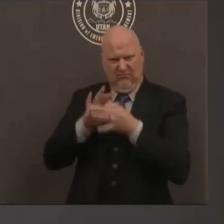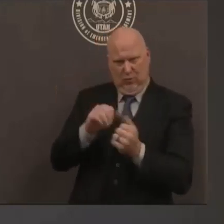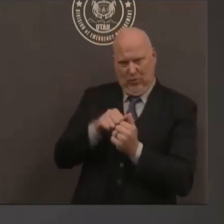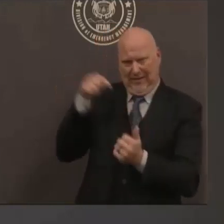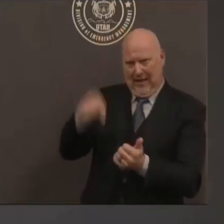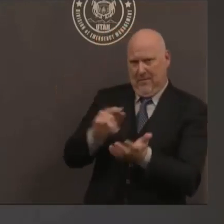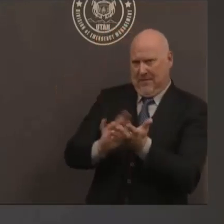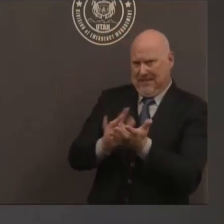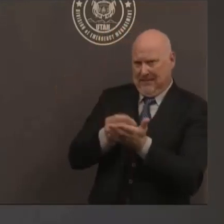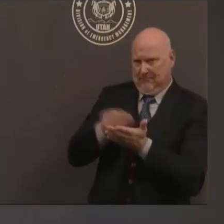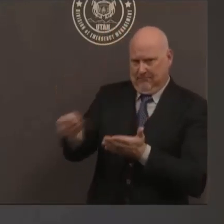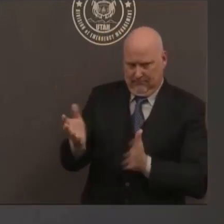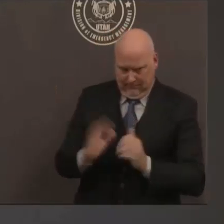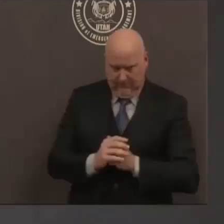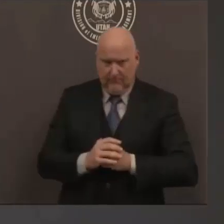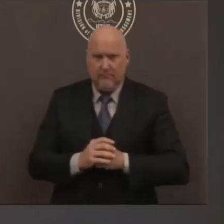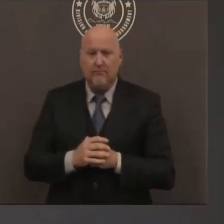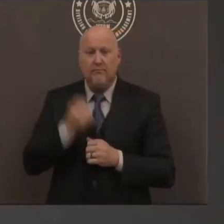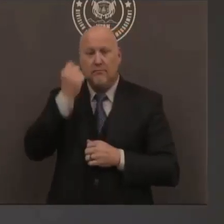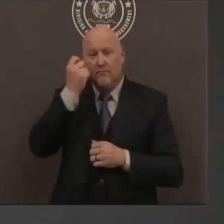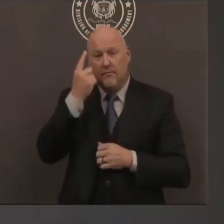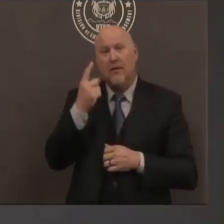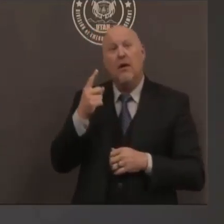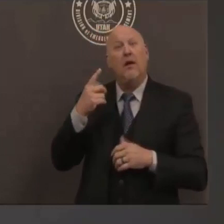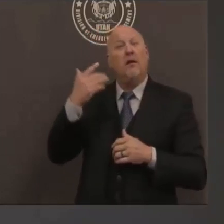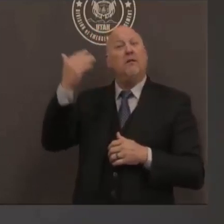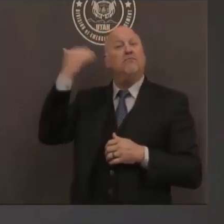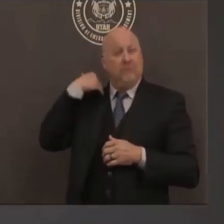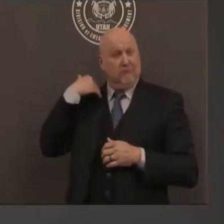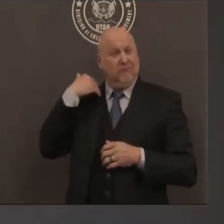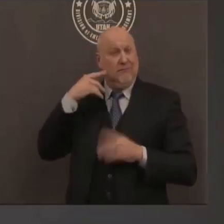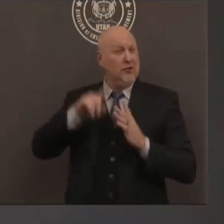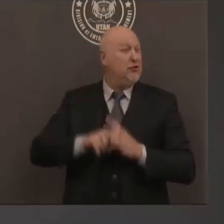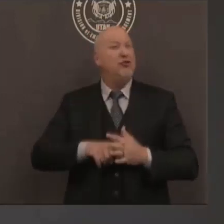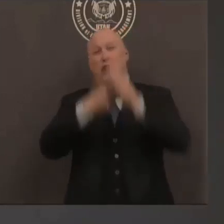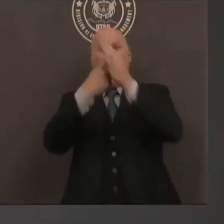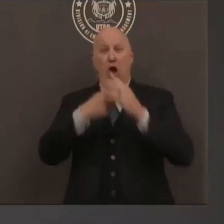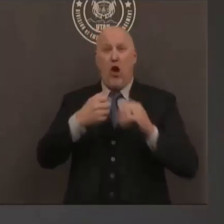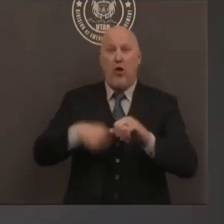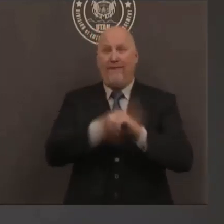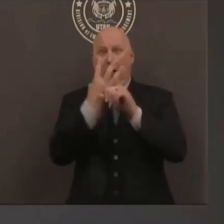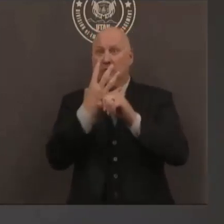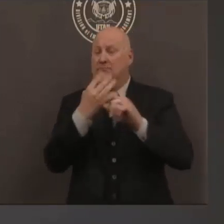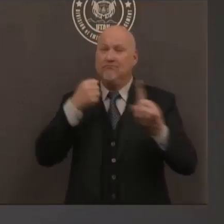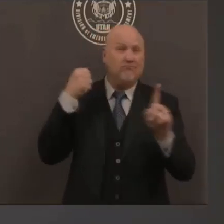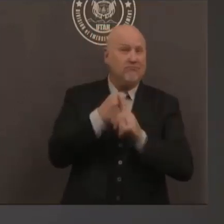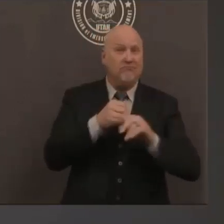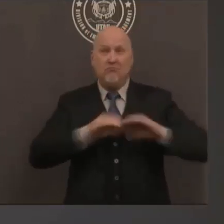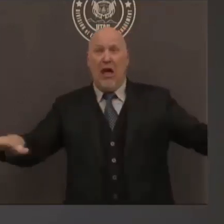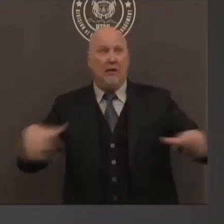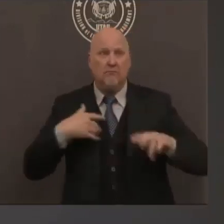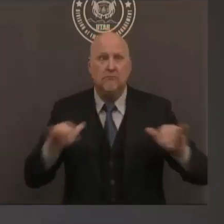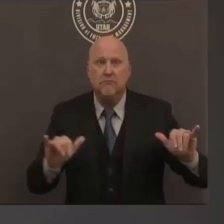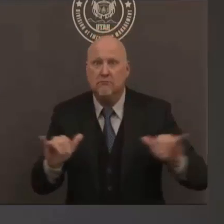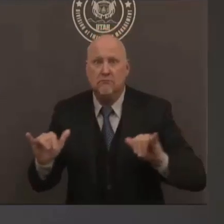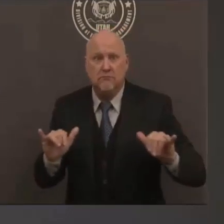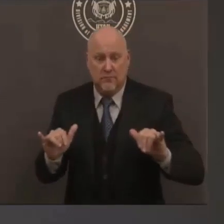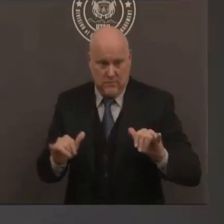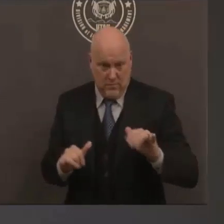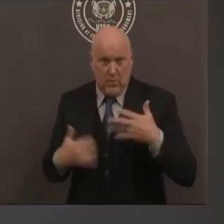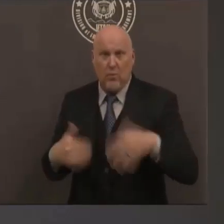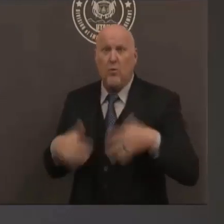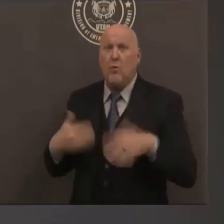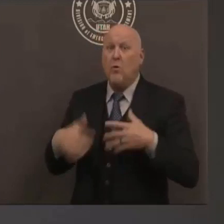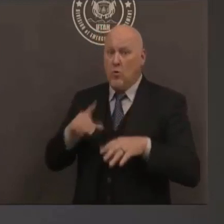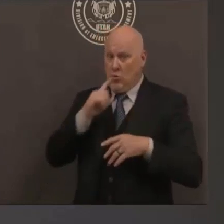of the COVID-19 pandemic, the concerns that many states had, as we're on phone calls with the White House